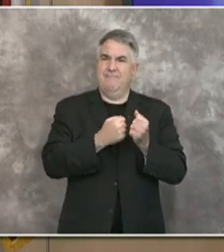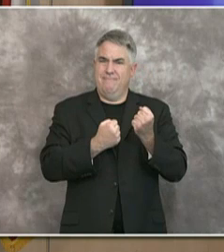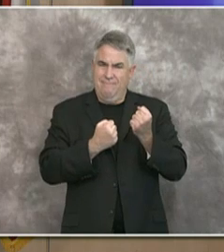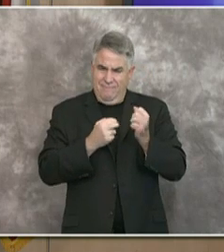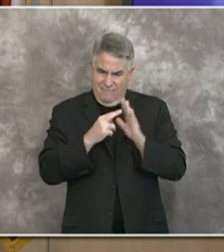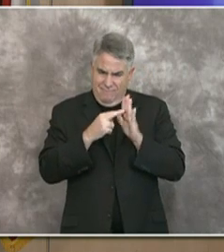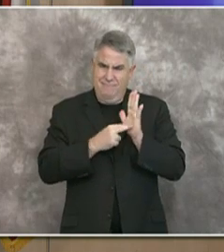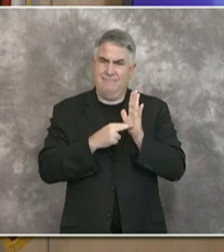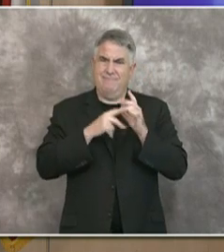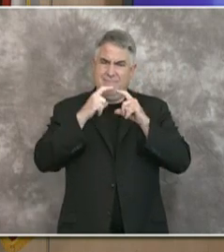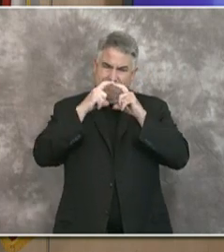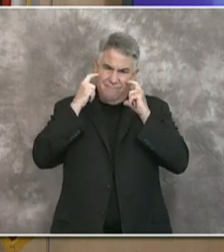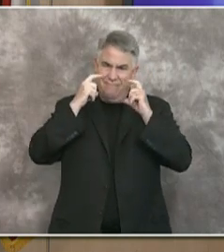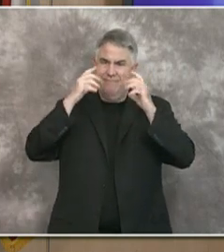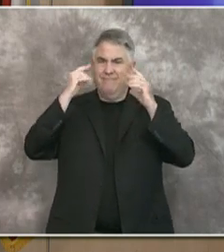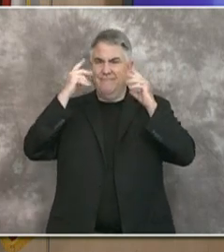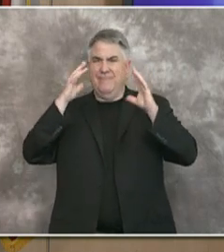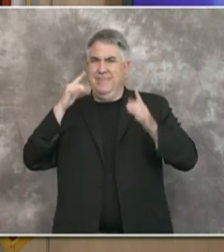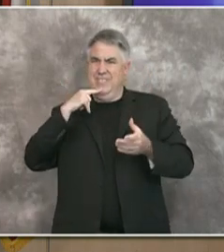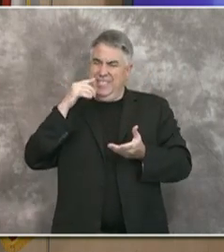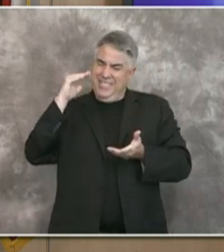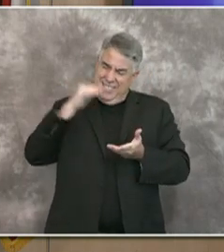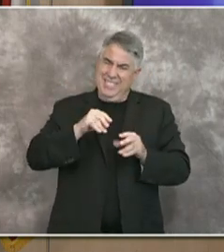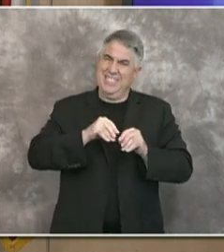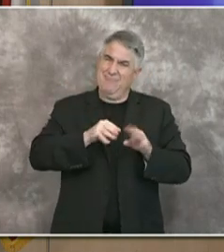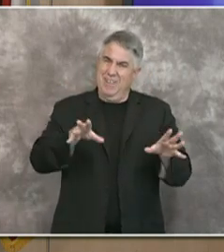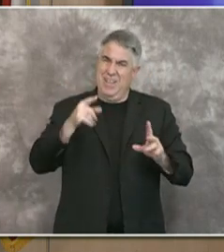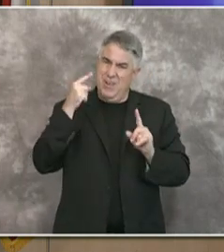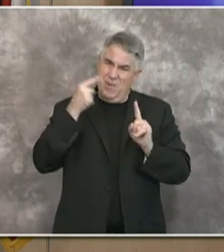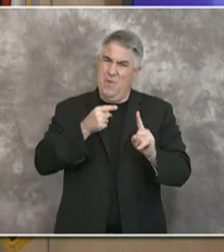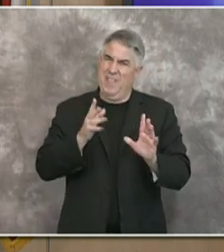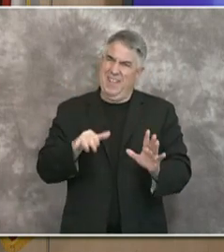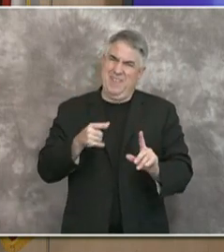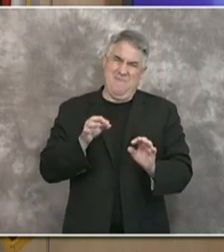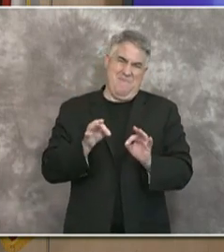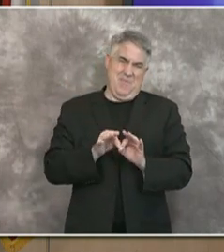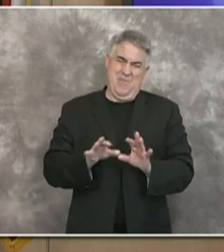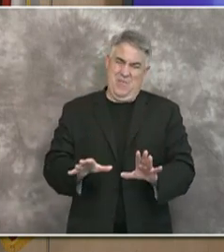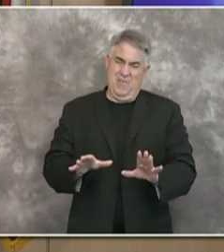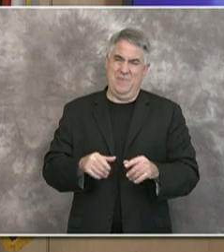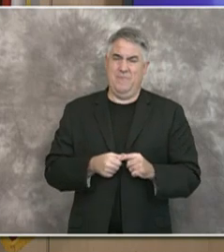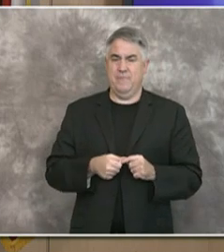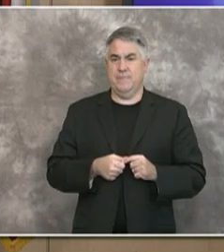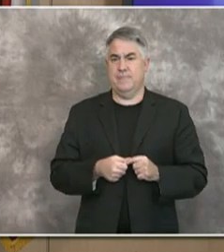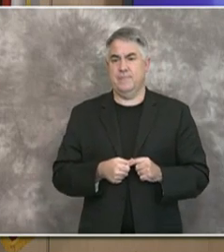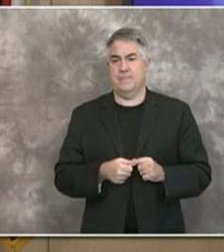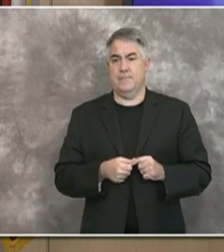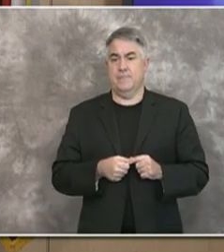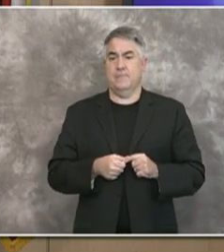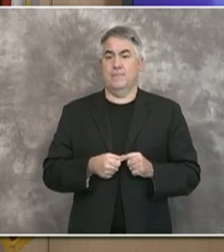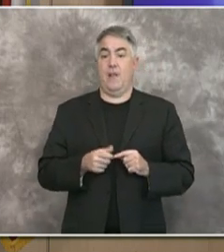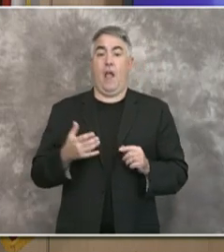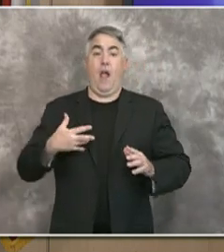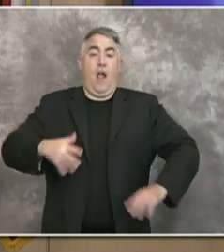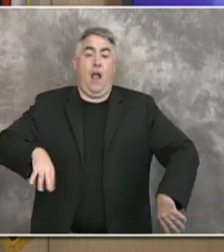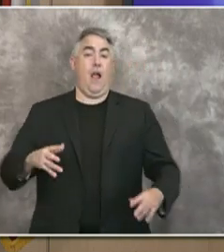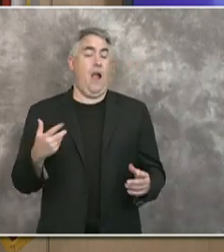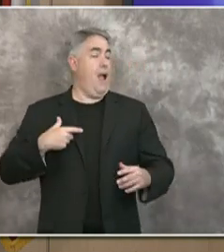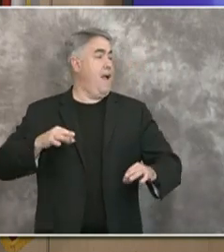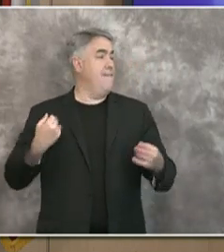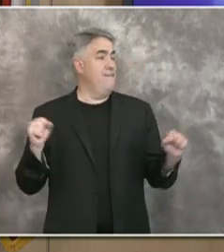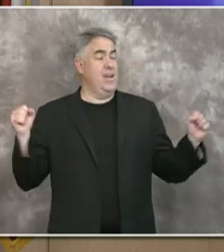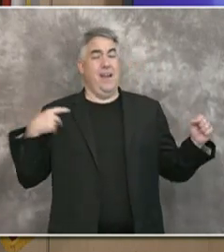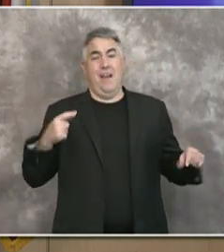out that are designed to mitigate risk and mitigate spread. And so it's not just a matter of we just keep moving through. It's recognizing as we get deeper